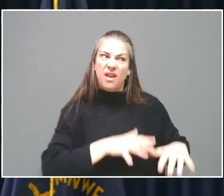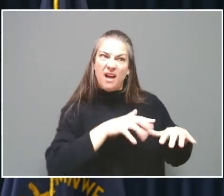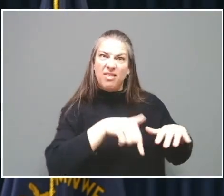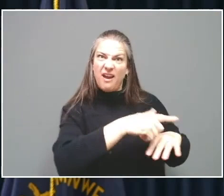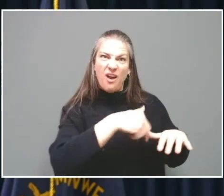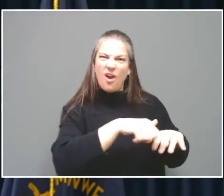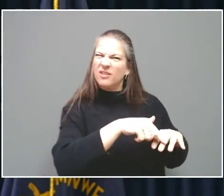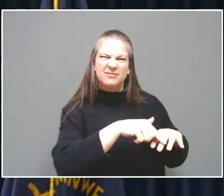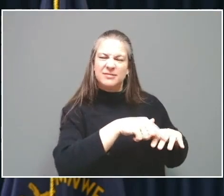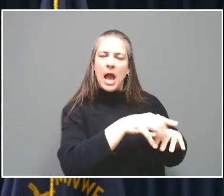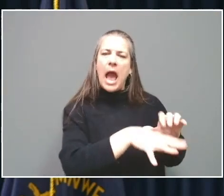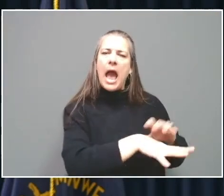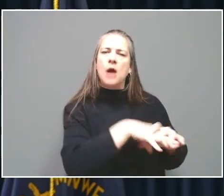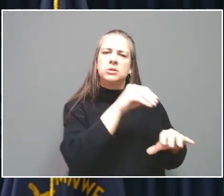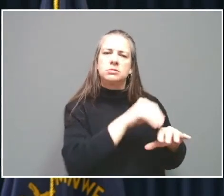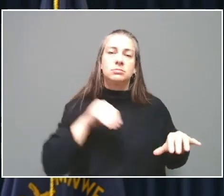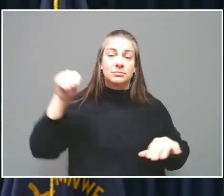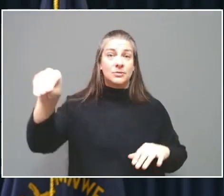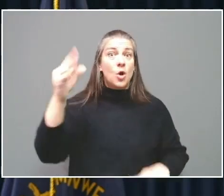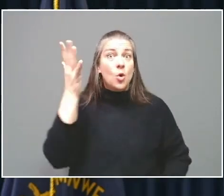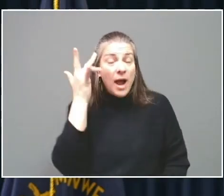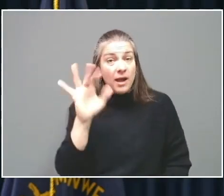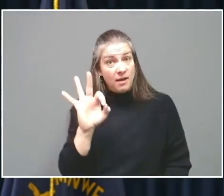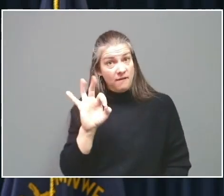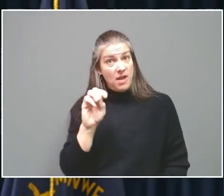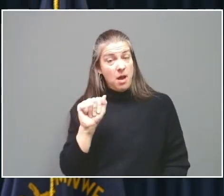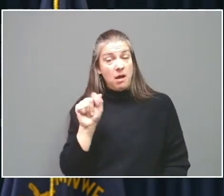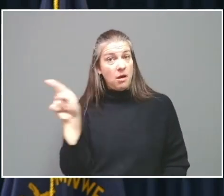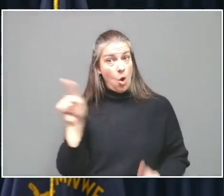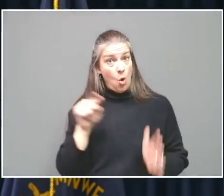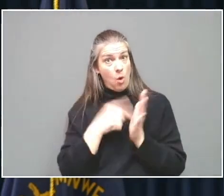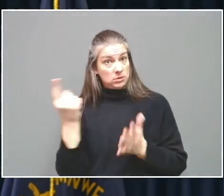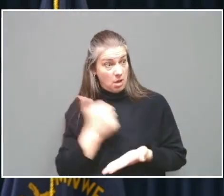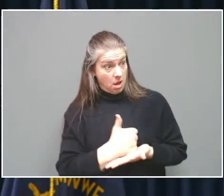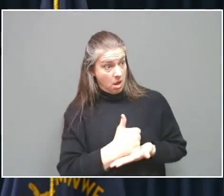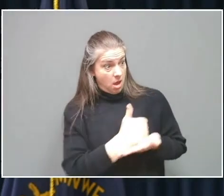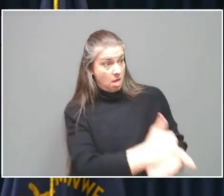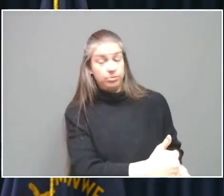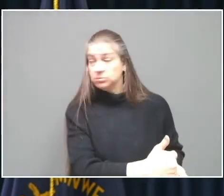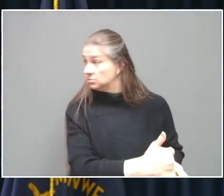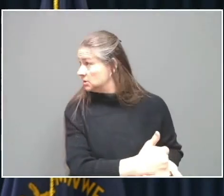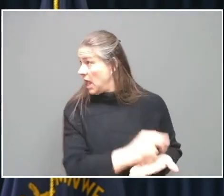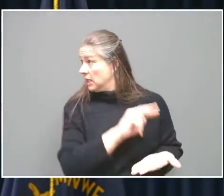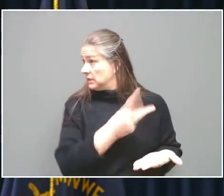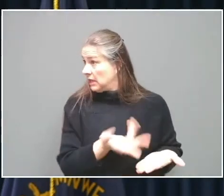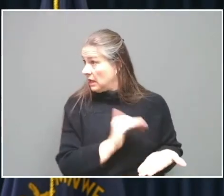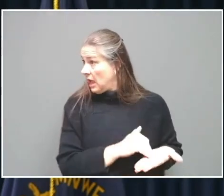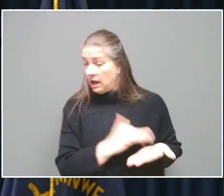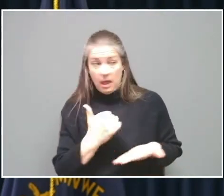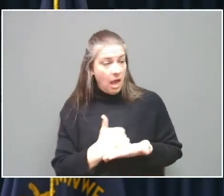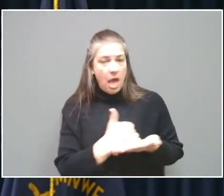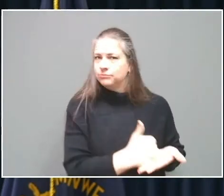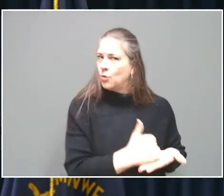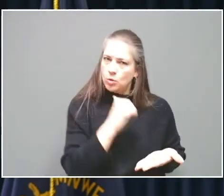or assist a second time if they've already been in and helped once in individual assistance and knows that your home is